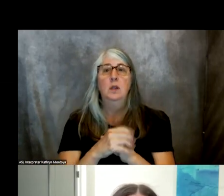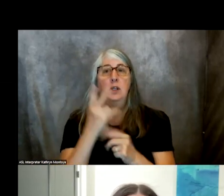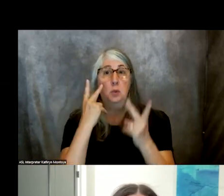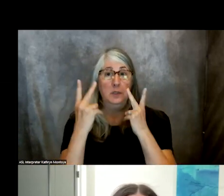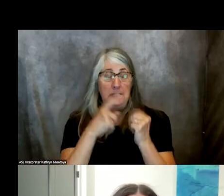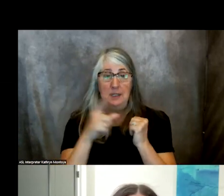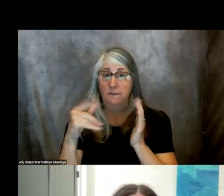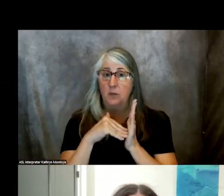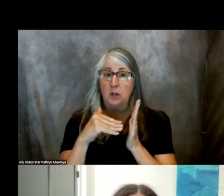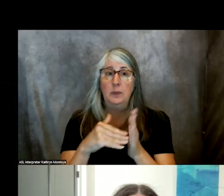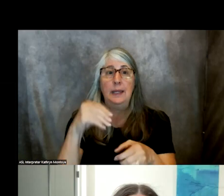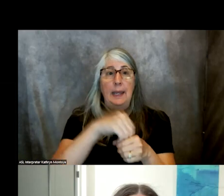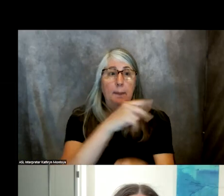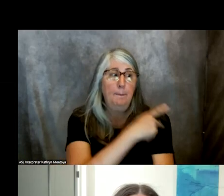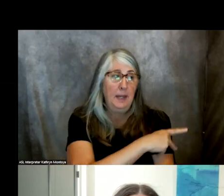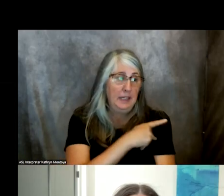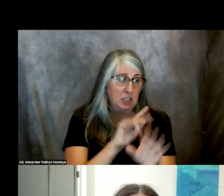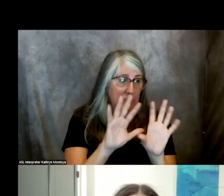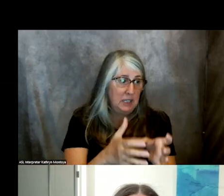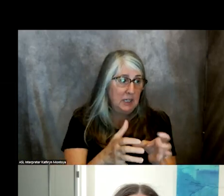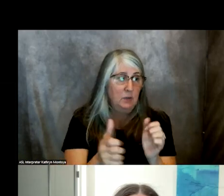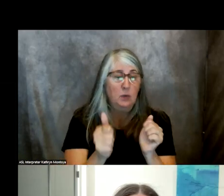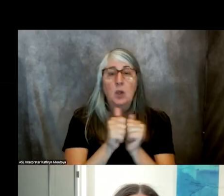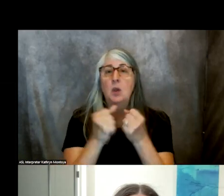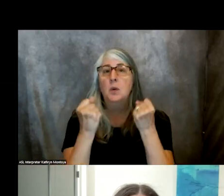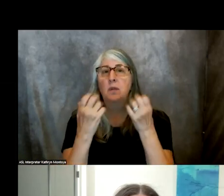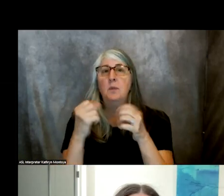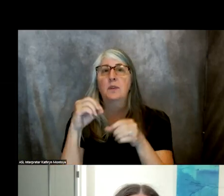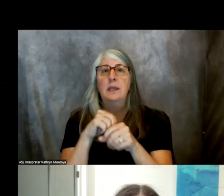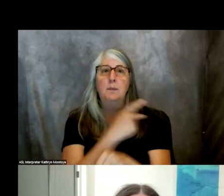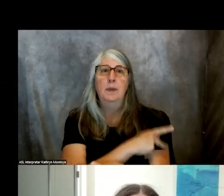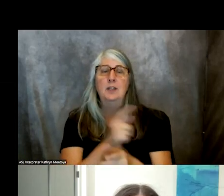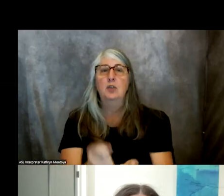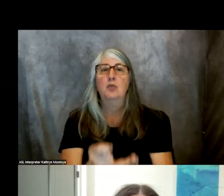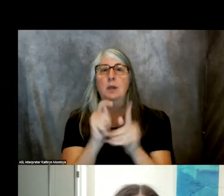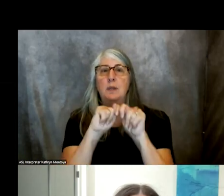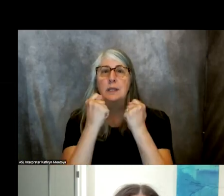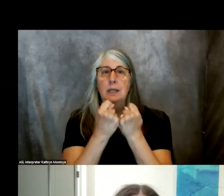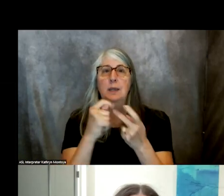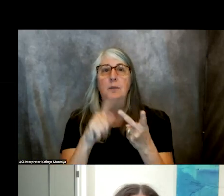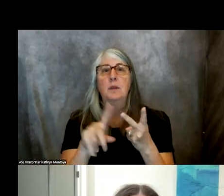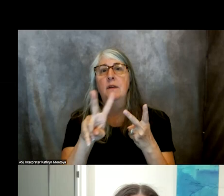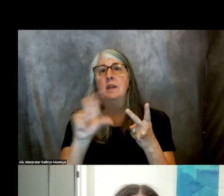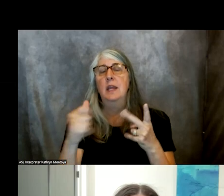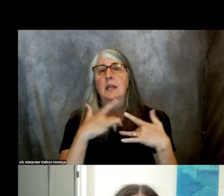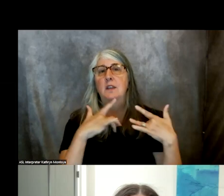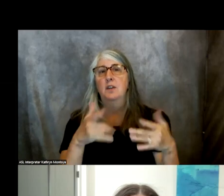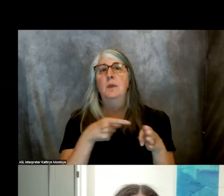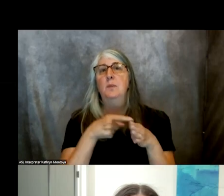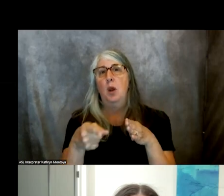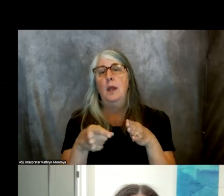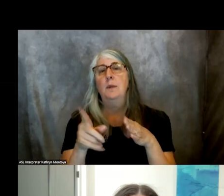in inpatient settings as members of inpatient treatment teams. In the VA, they tend to be primary